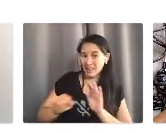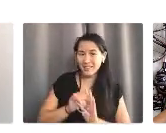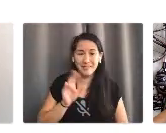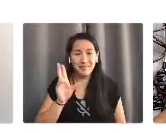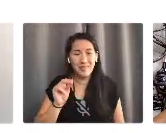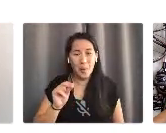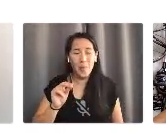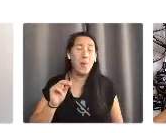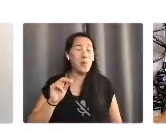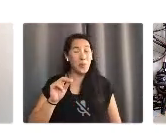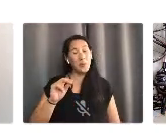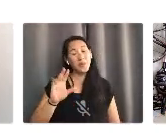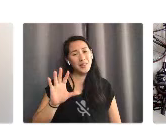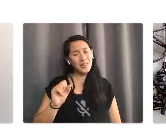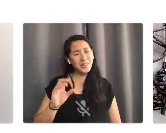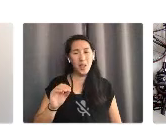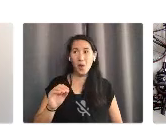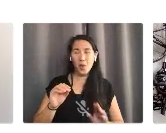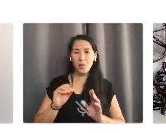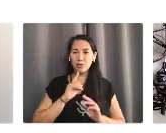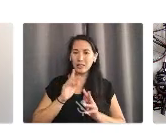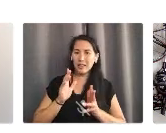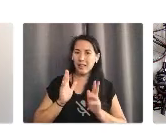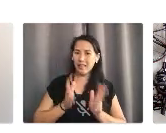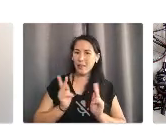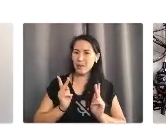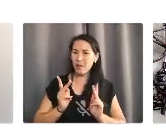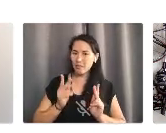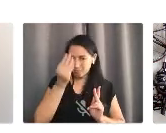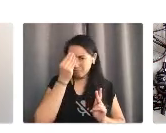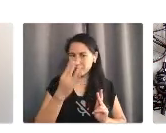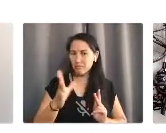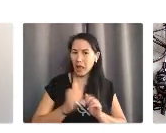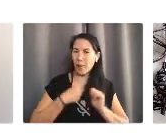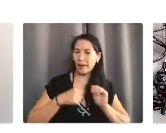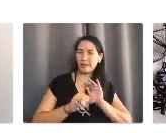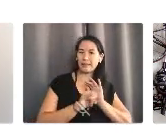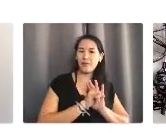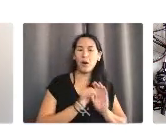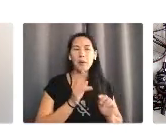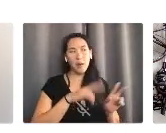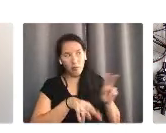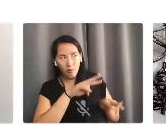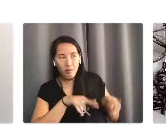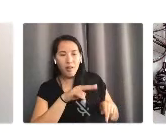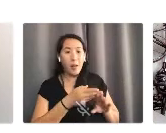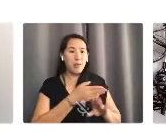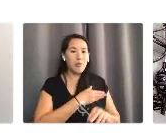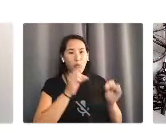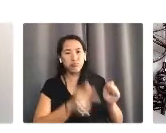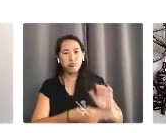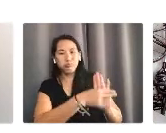simply saying, just give people the space and room to tell us how they identify it, or maybe pick up on some cues before we immediately